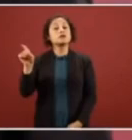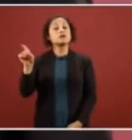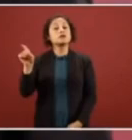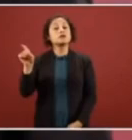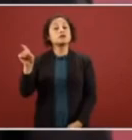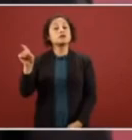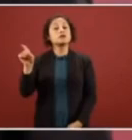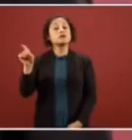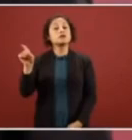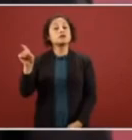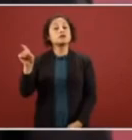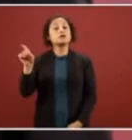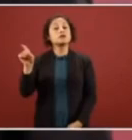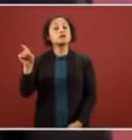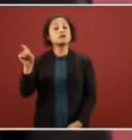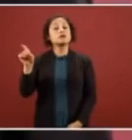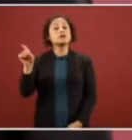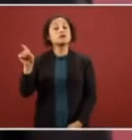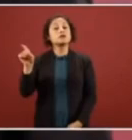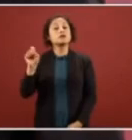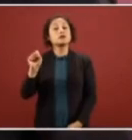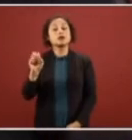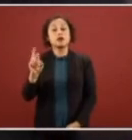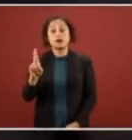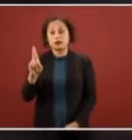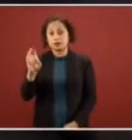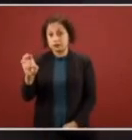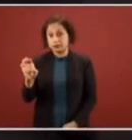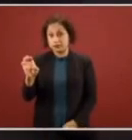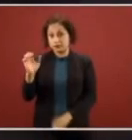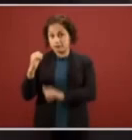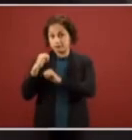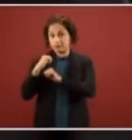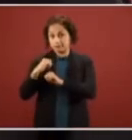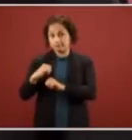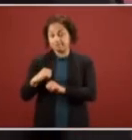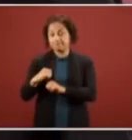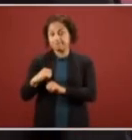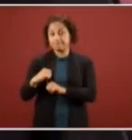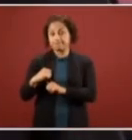certainly the Secretary of Foreign Relations, va